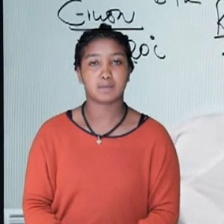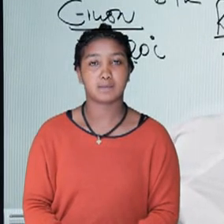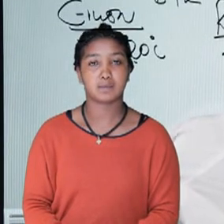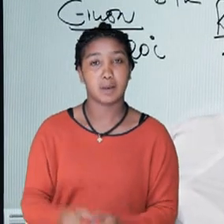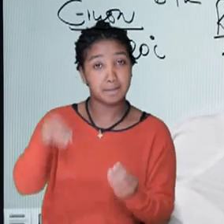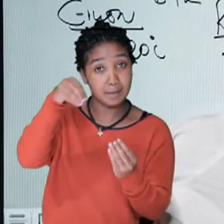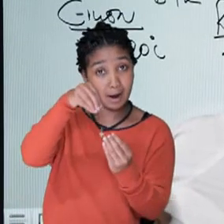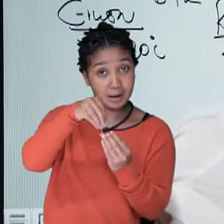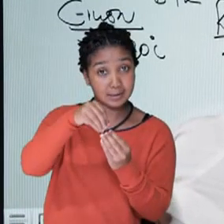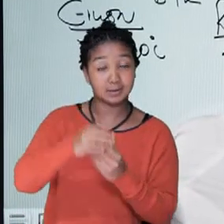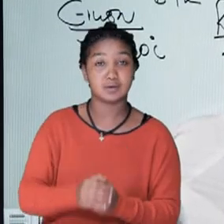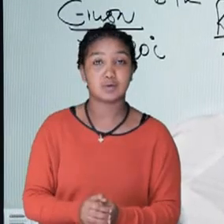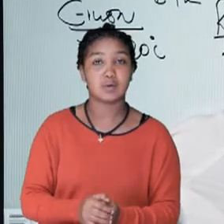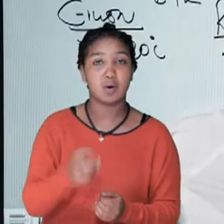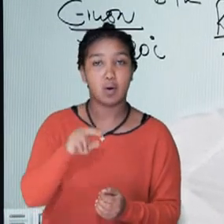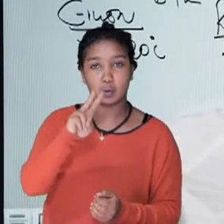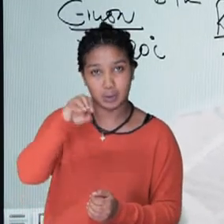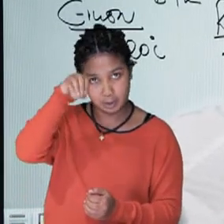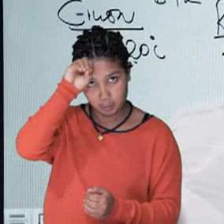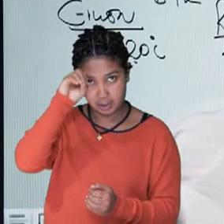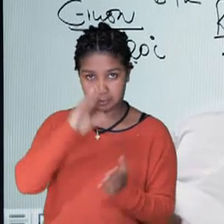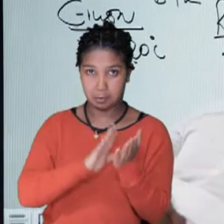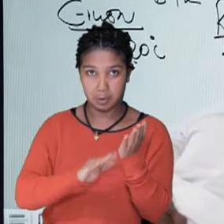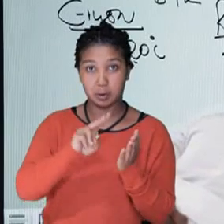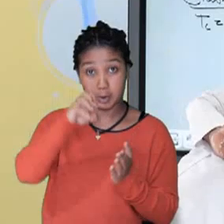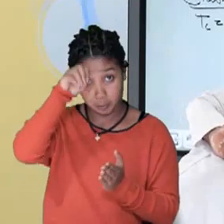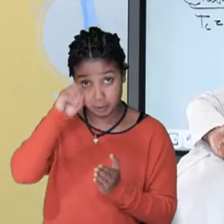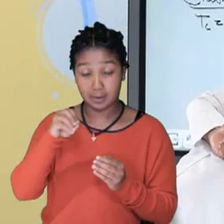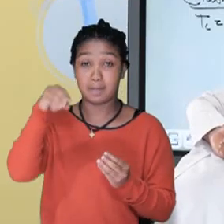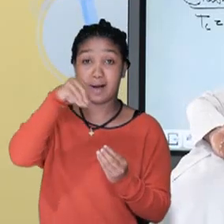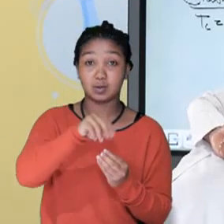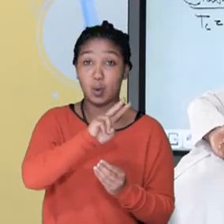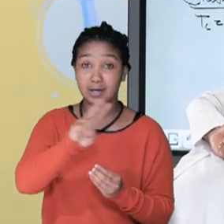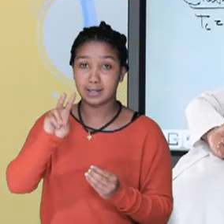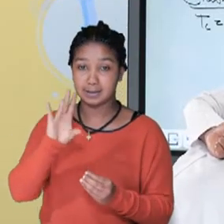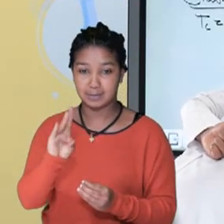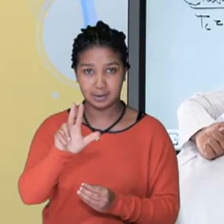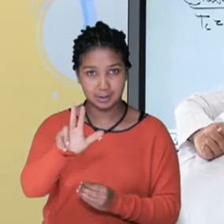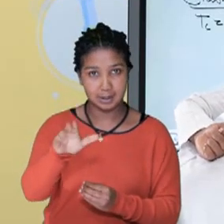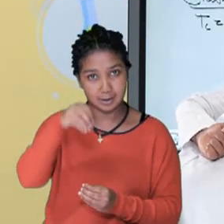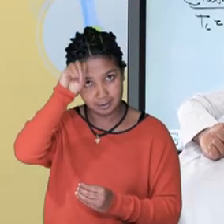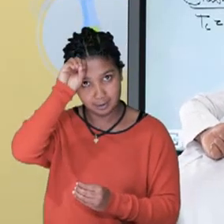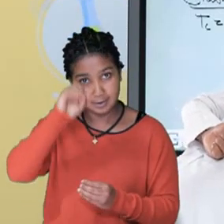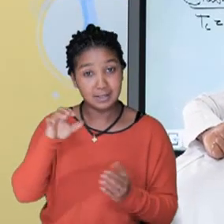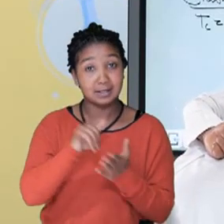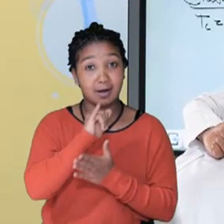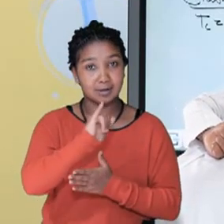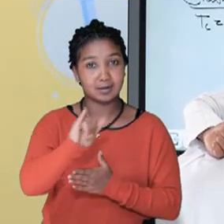plus, or 20 degree plus 273 degree. That is